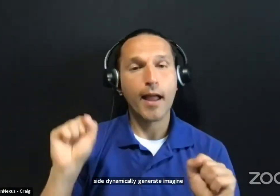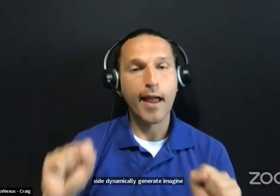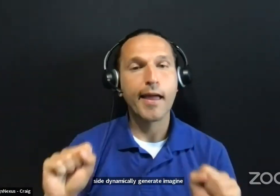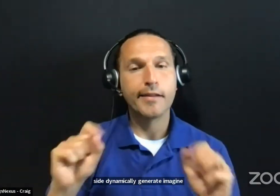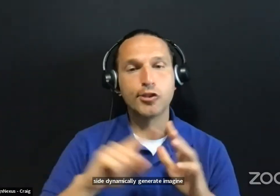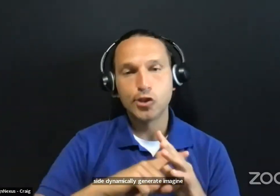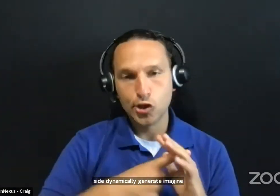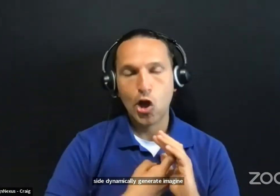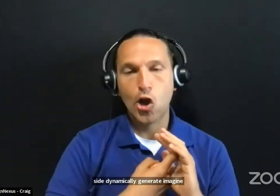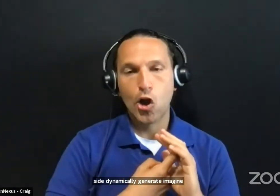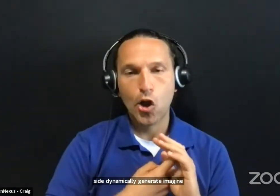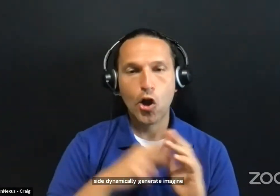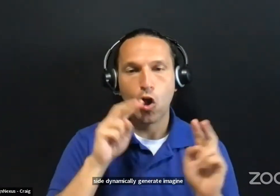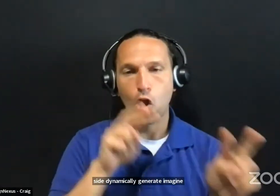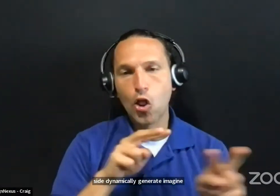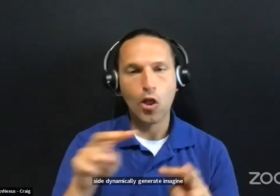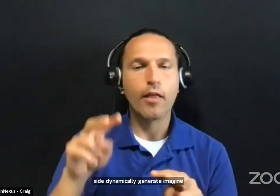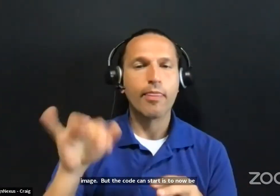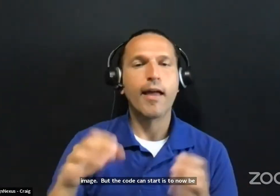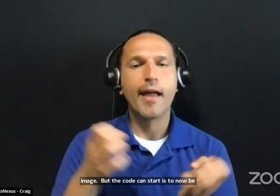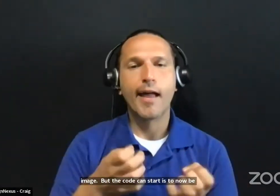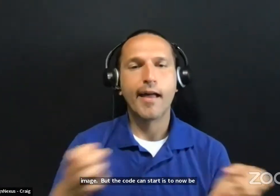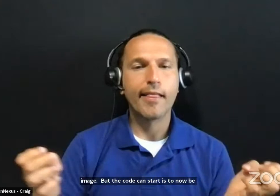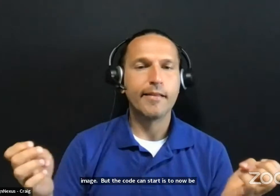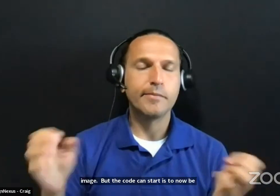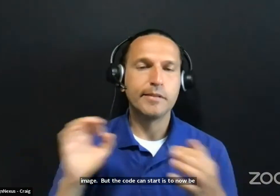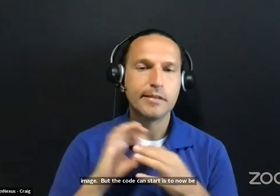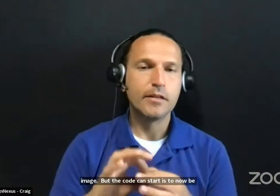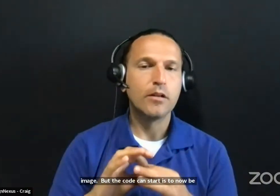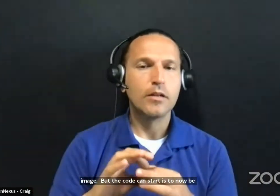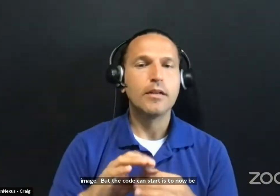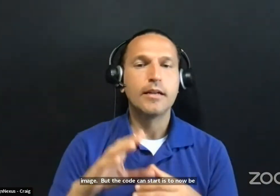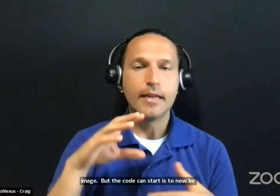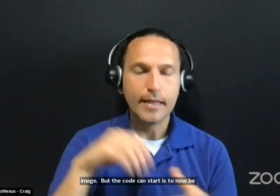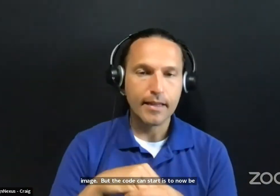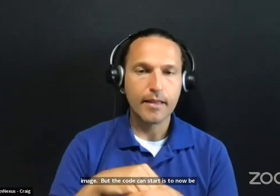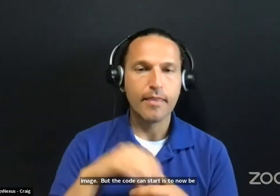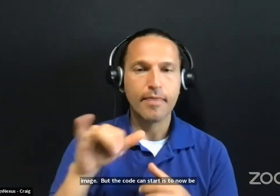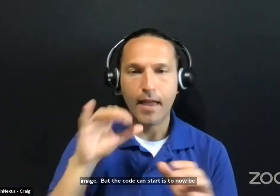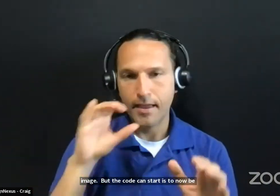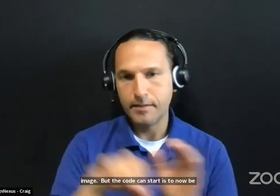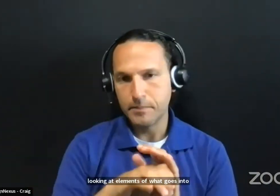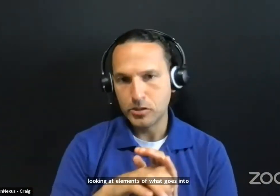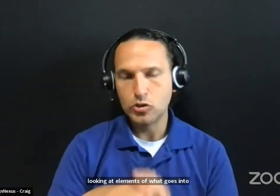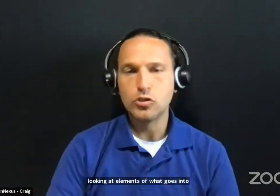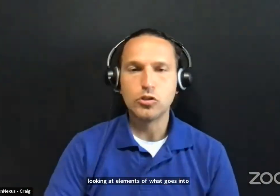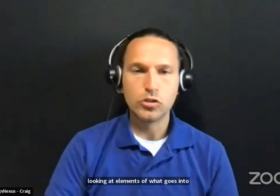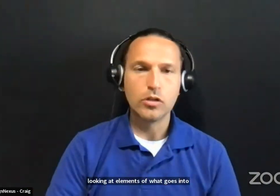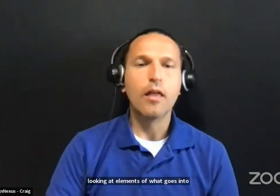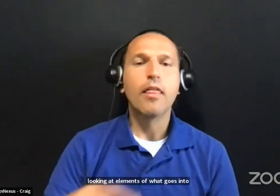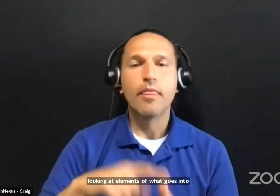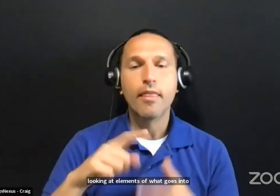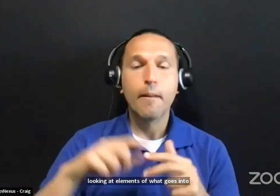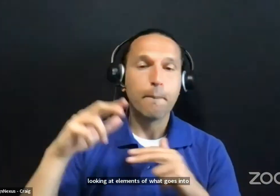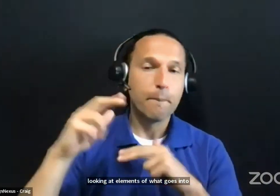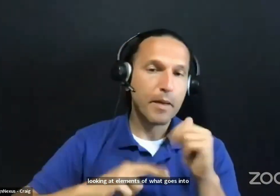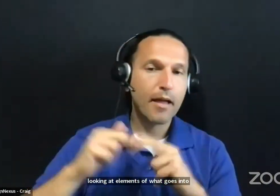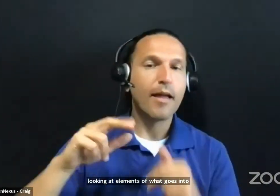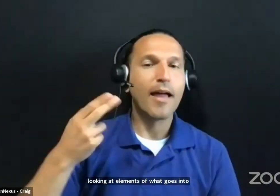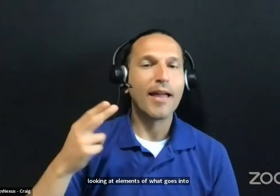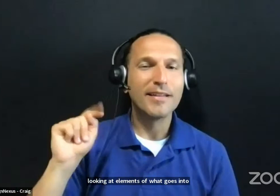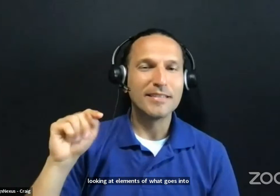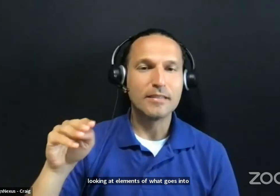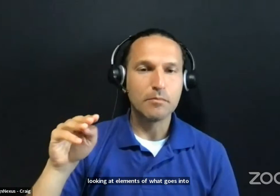to now be looking at elements of what goes into that image and build